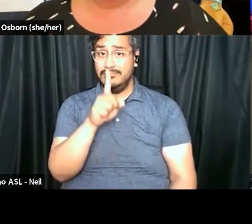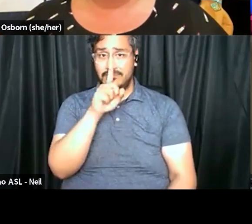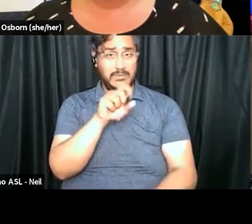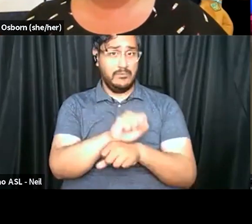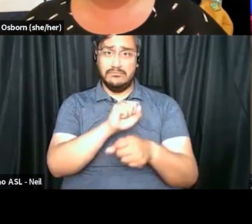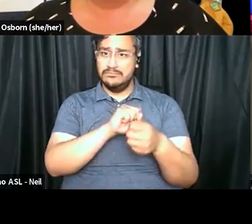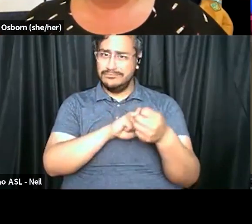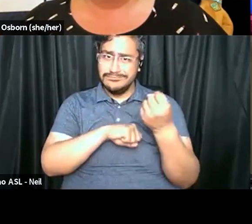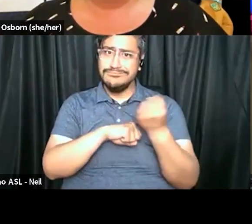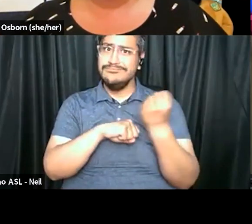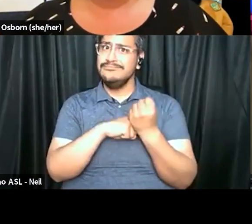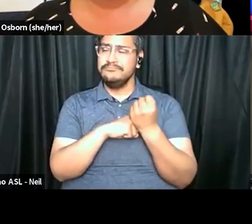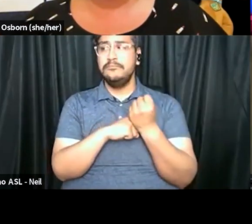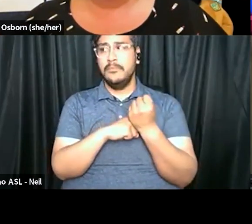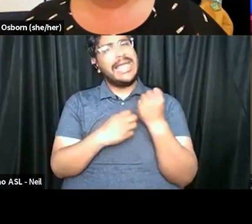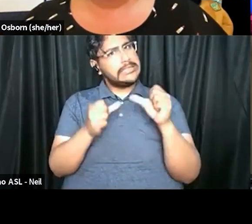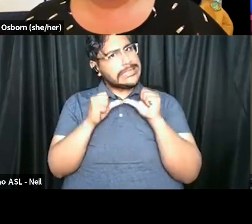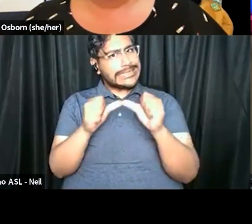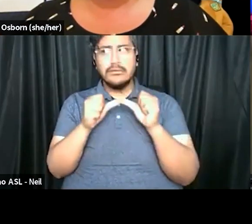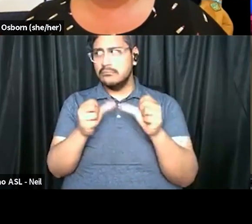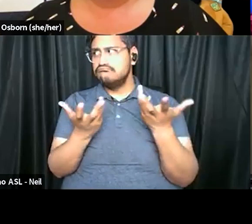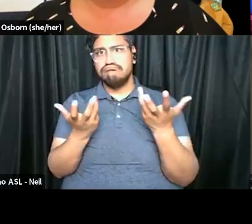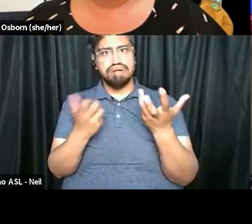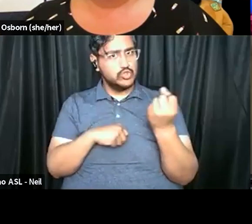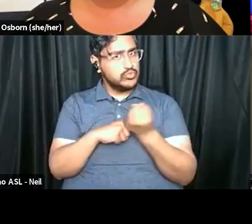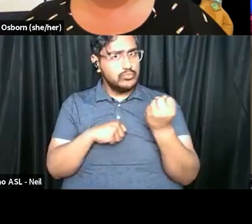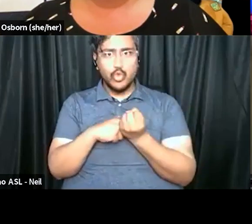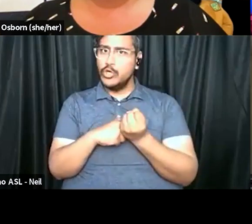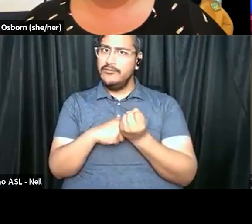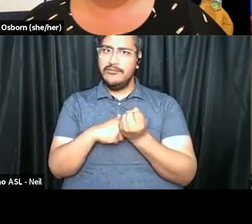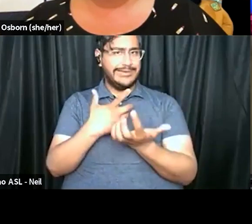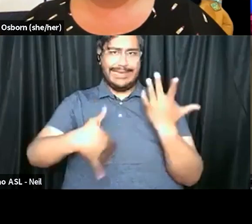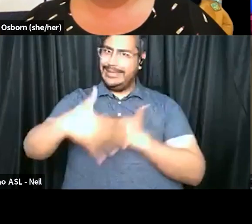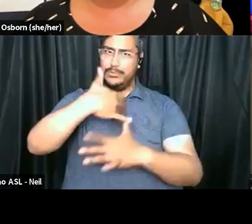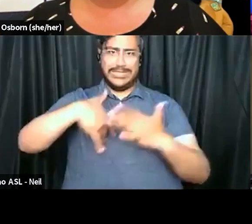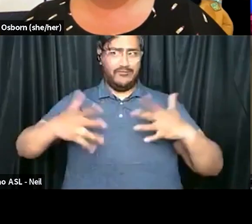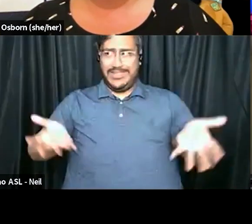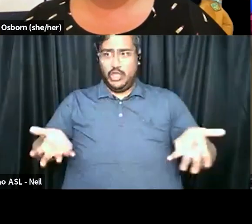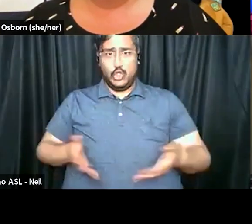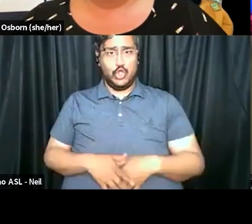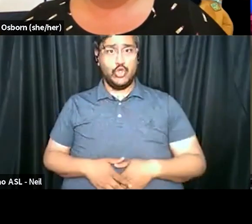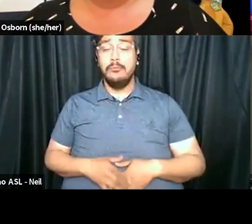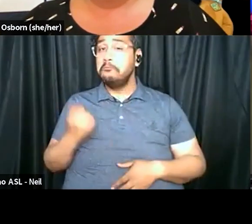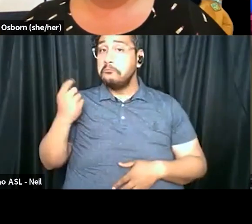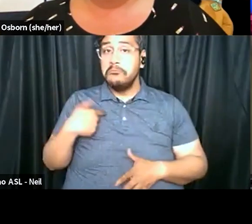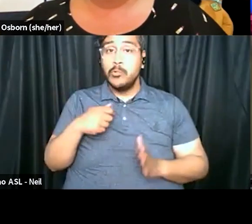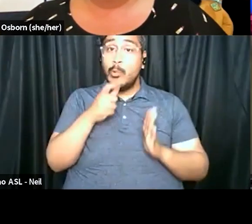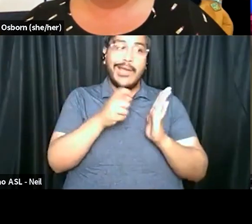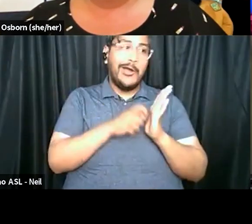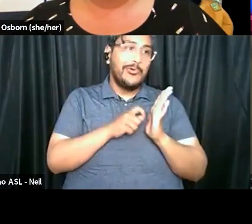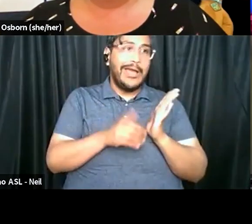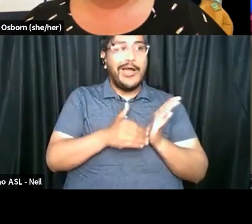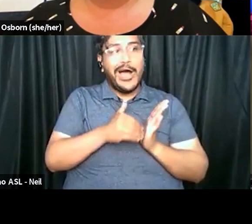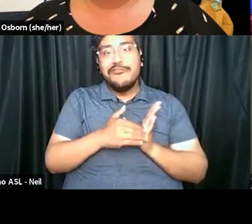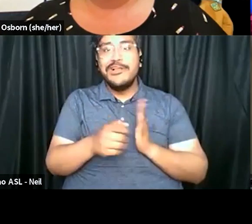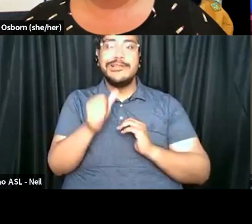and continues to be such a supportive atmosphere. Even though we don't write regularly and exchange